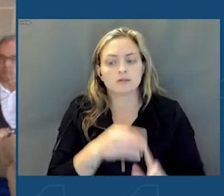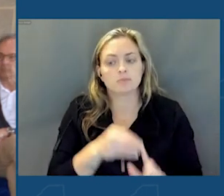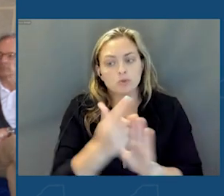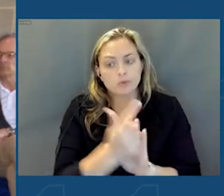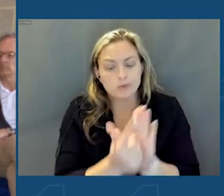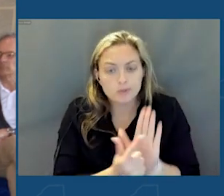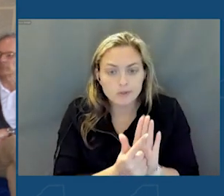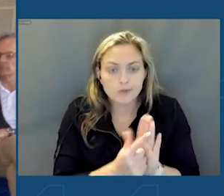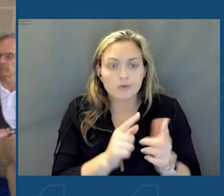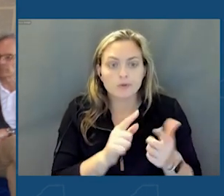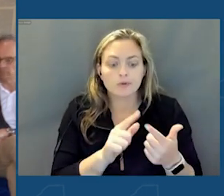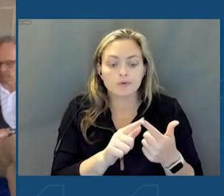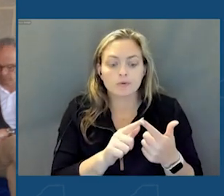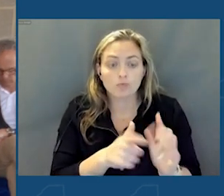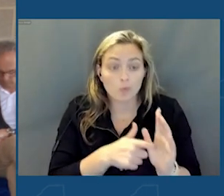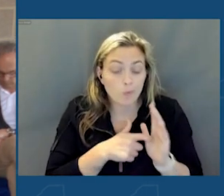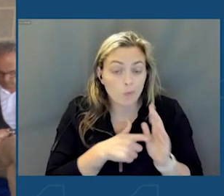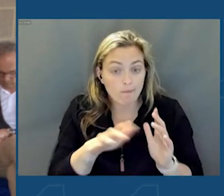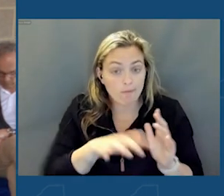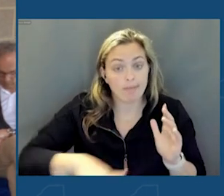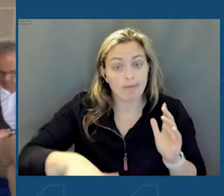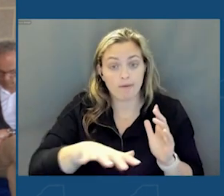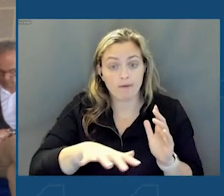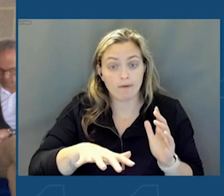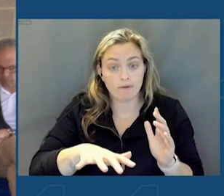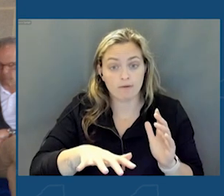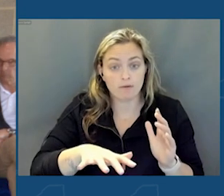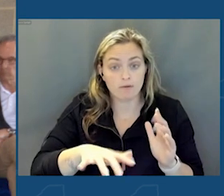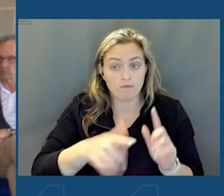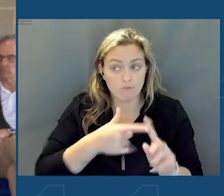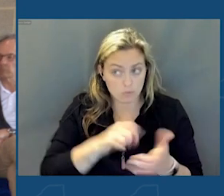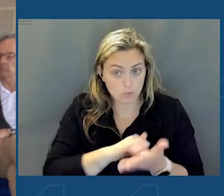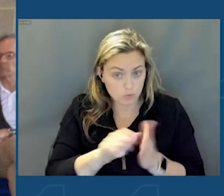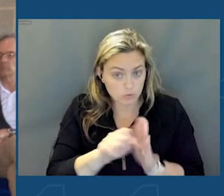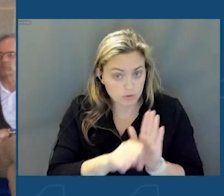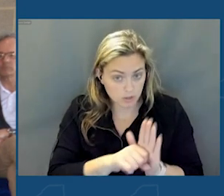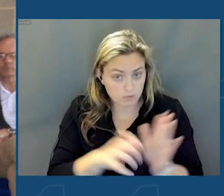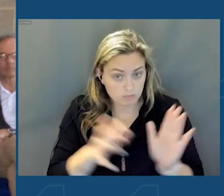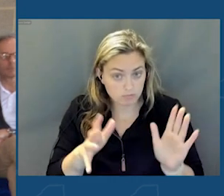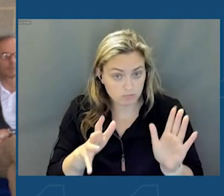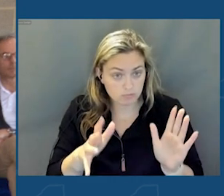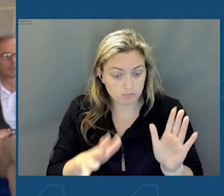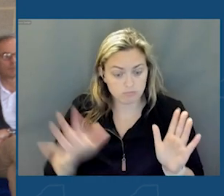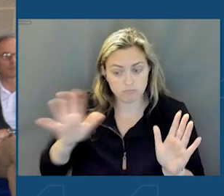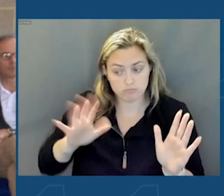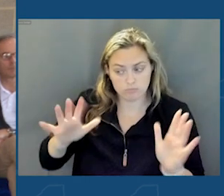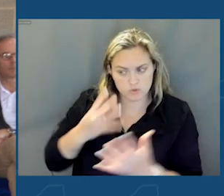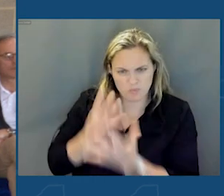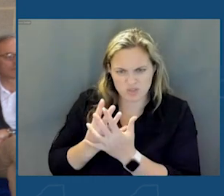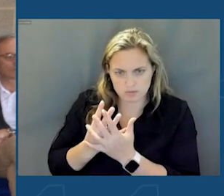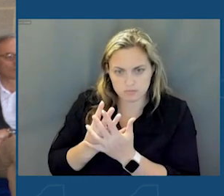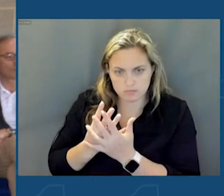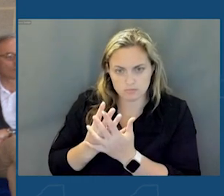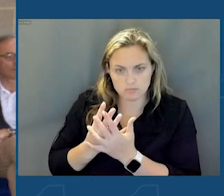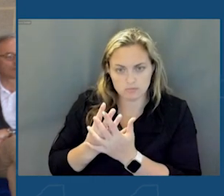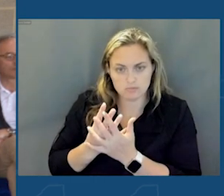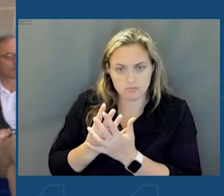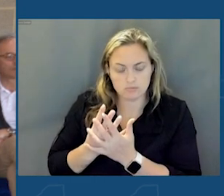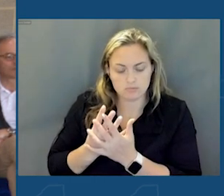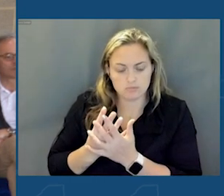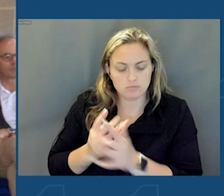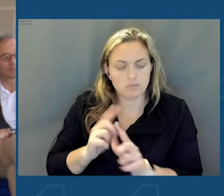to acquire the land needed from New York State, which was once earmarked as a prison, to the extensive